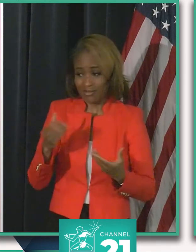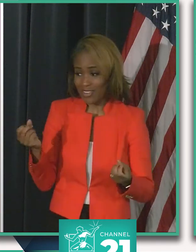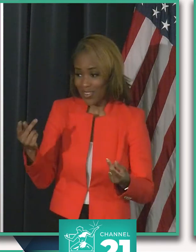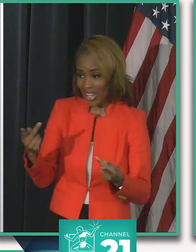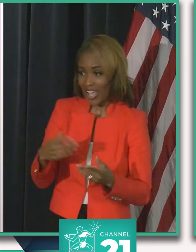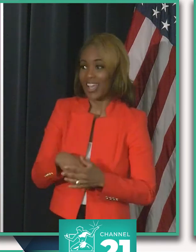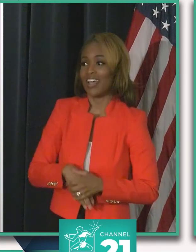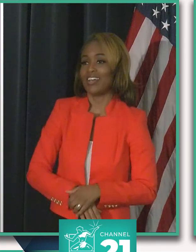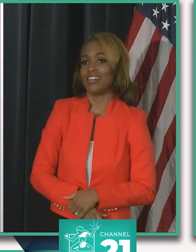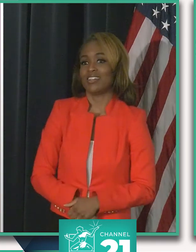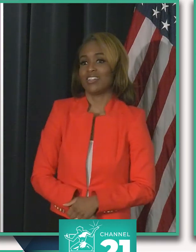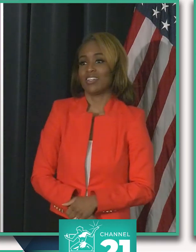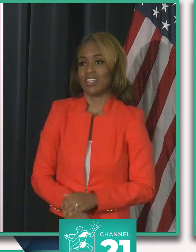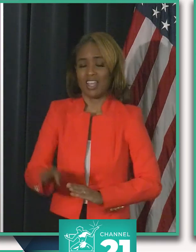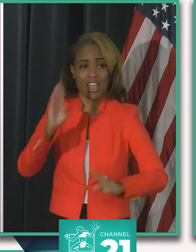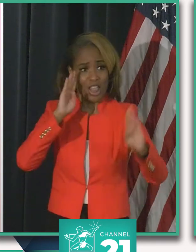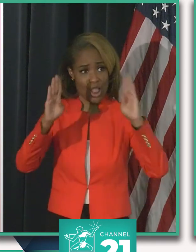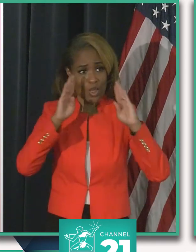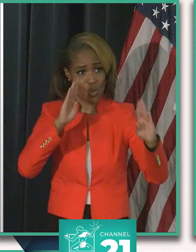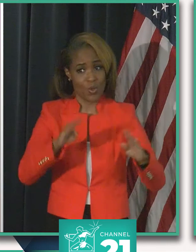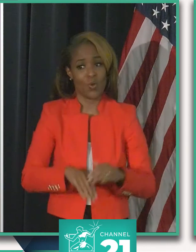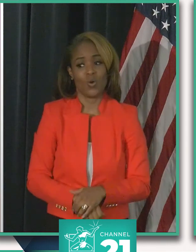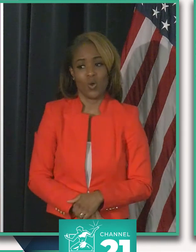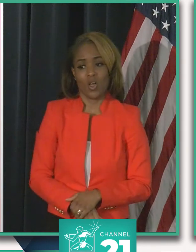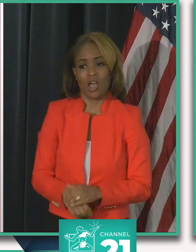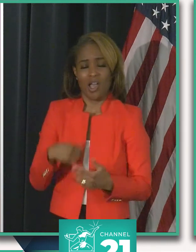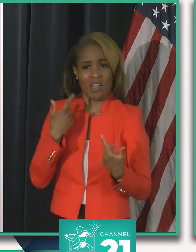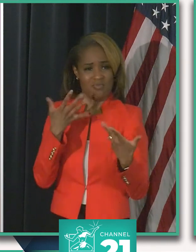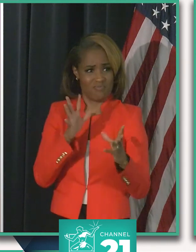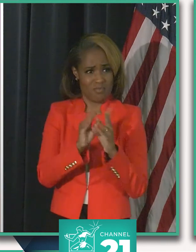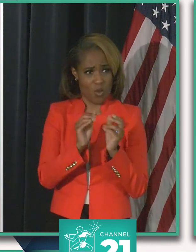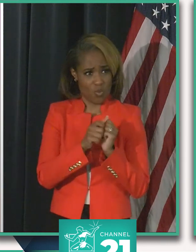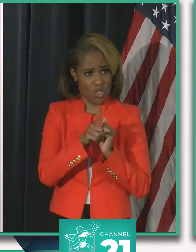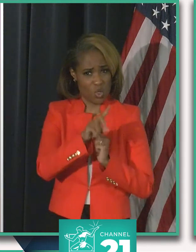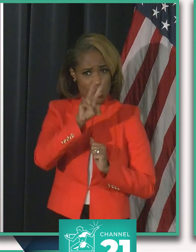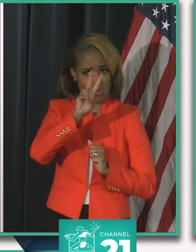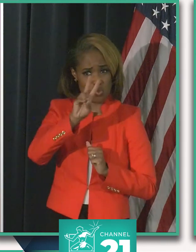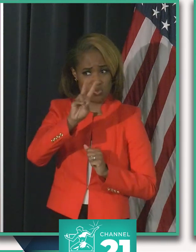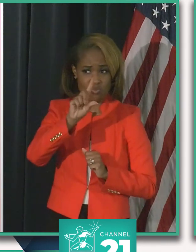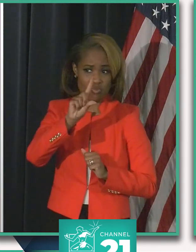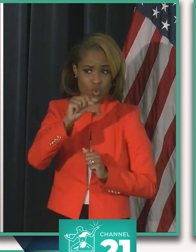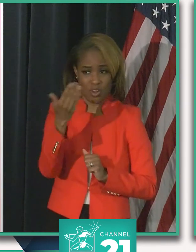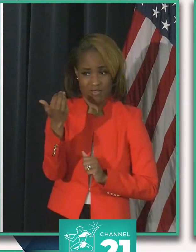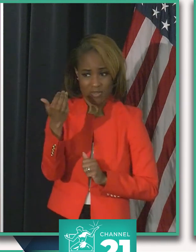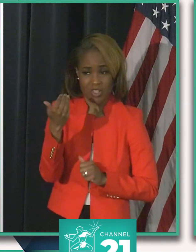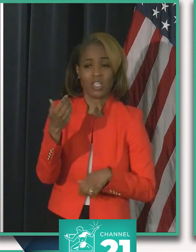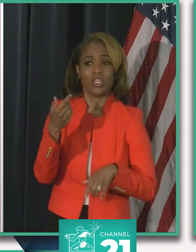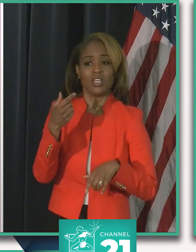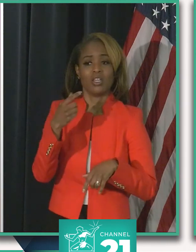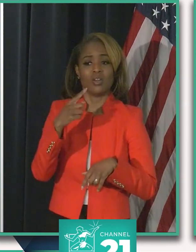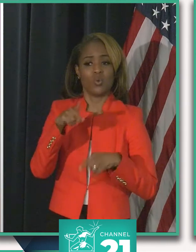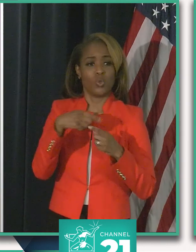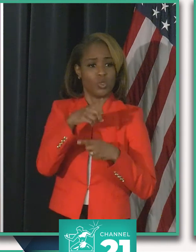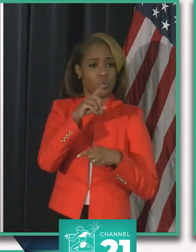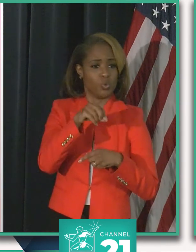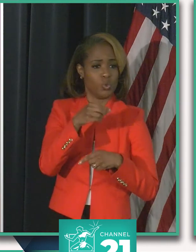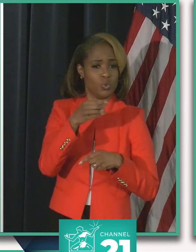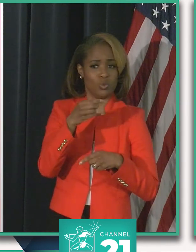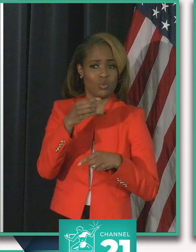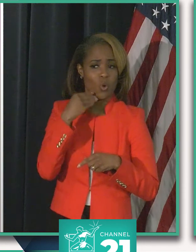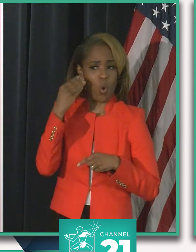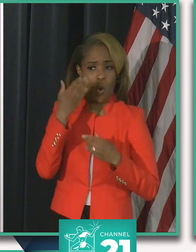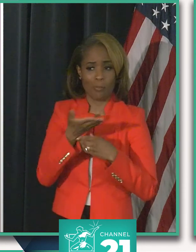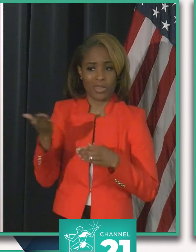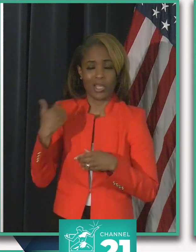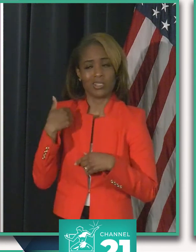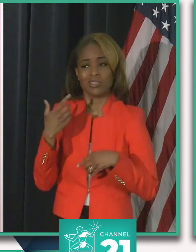evening. Hi, Mr. Mayor. How are Met you? With you in 2015 when you were doing those home things, and I came down to